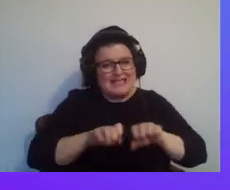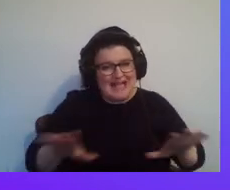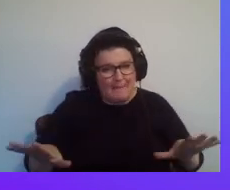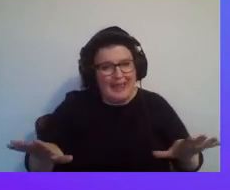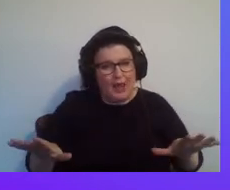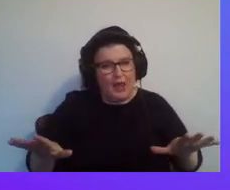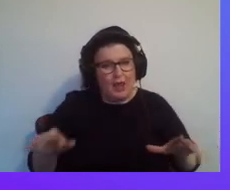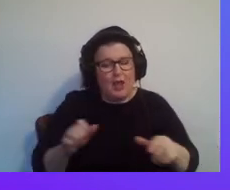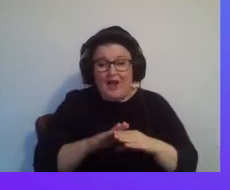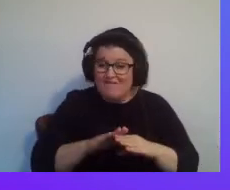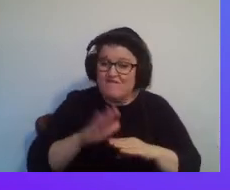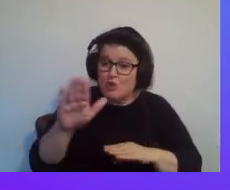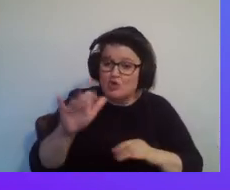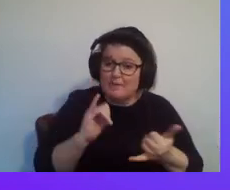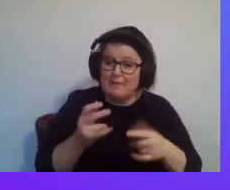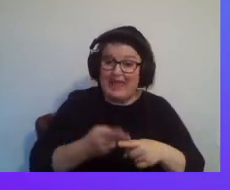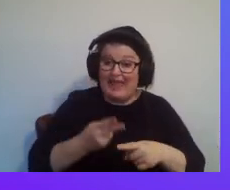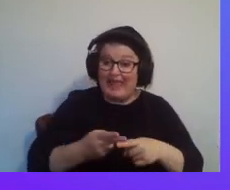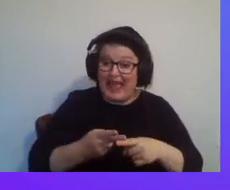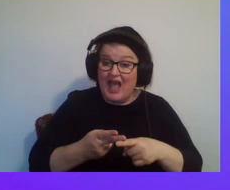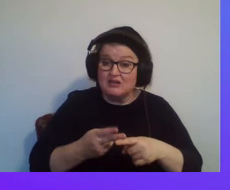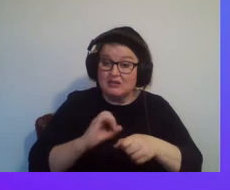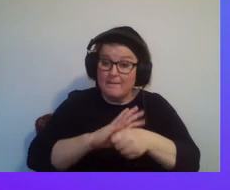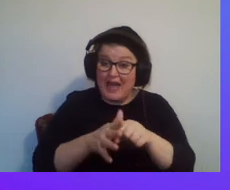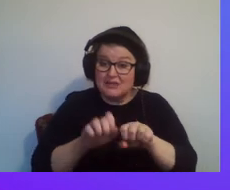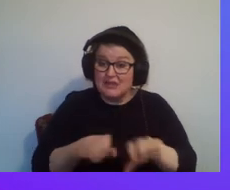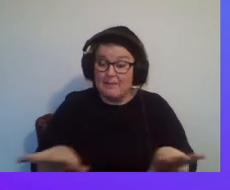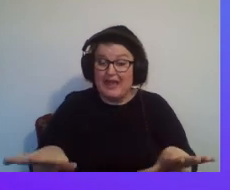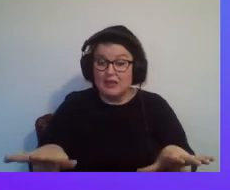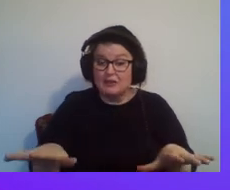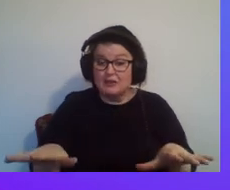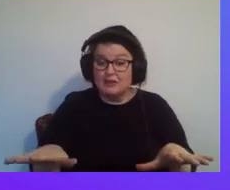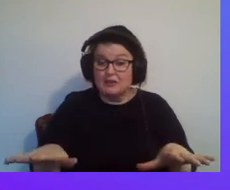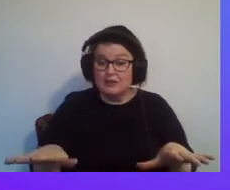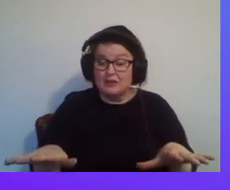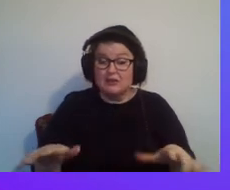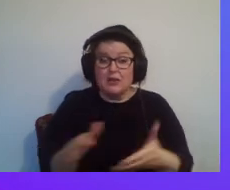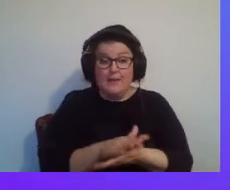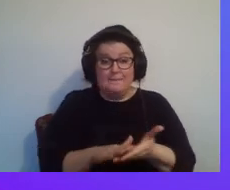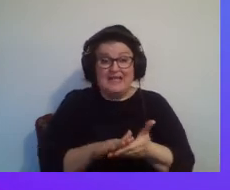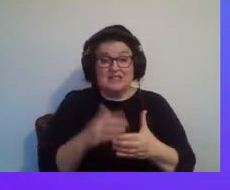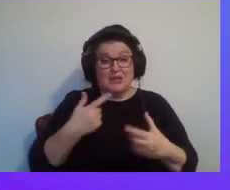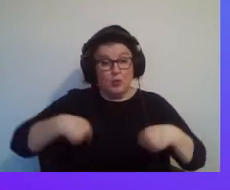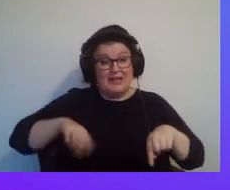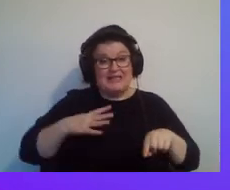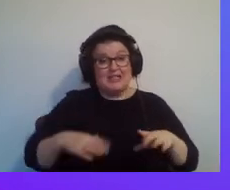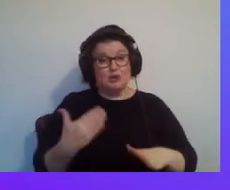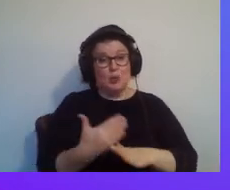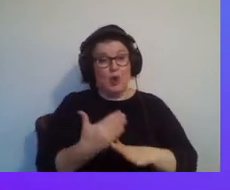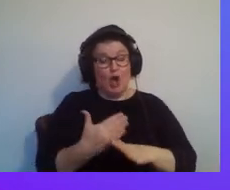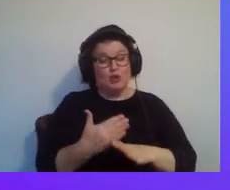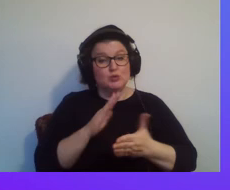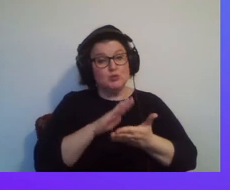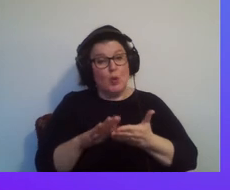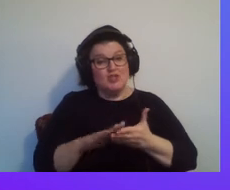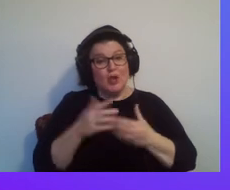Let's focus on the vaccine now, and let's also work to be advocating for and addressing those wider issues,